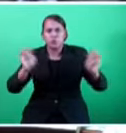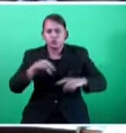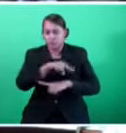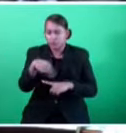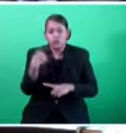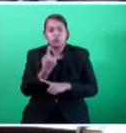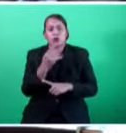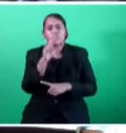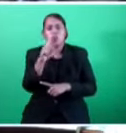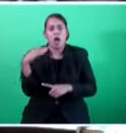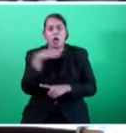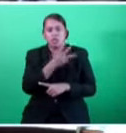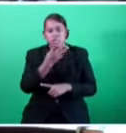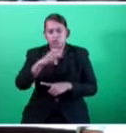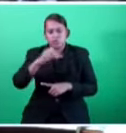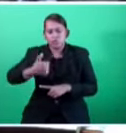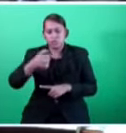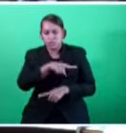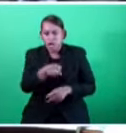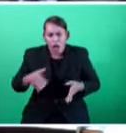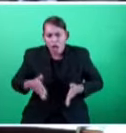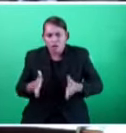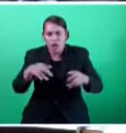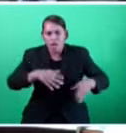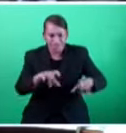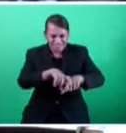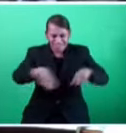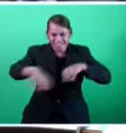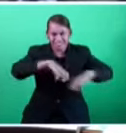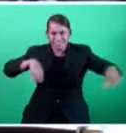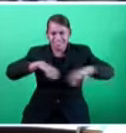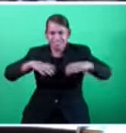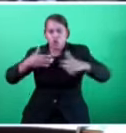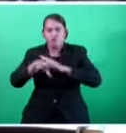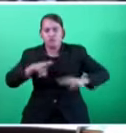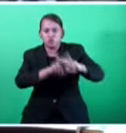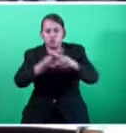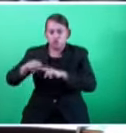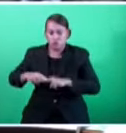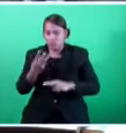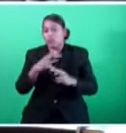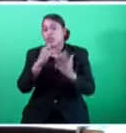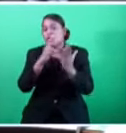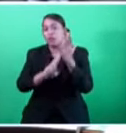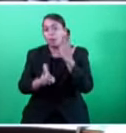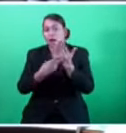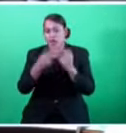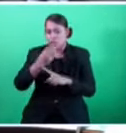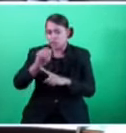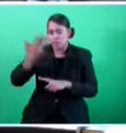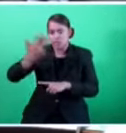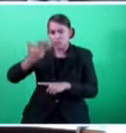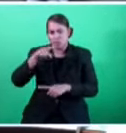136 creeks, waterways around Fiji. On the 13th of November 2019, we had put out a full-page ad